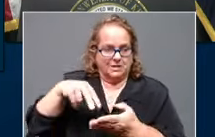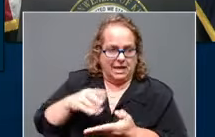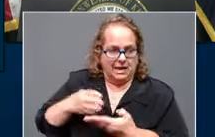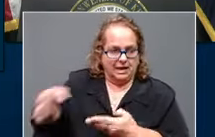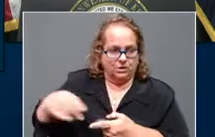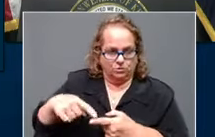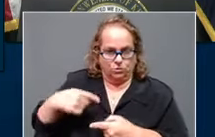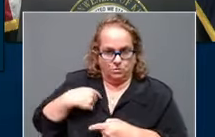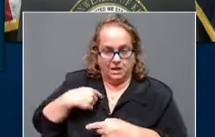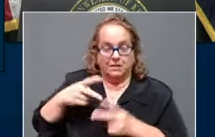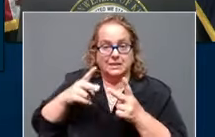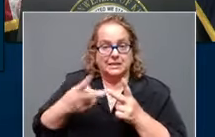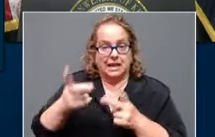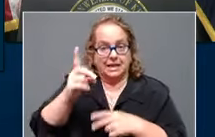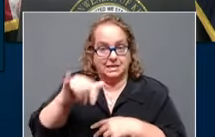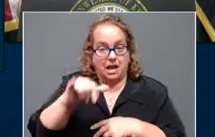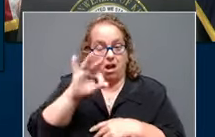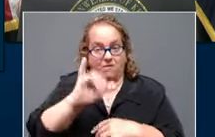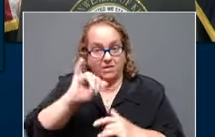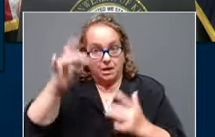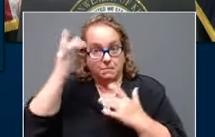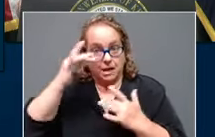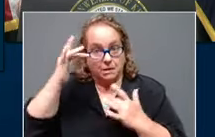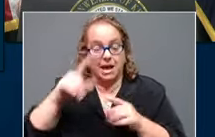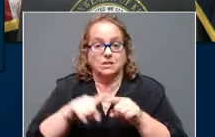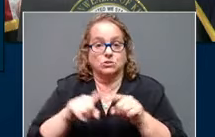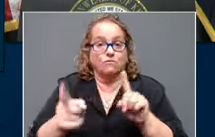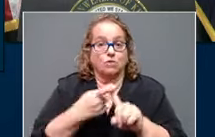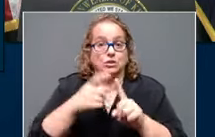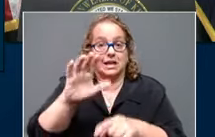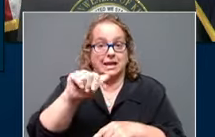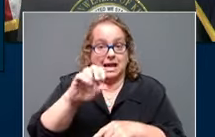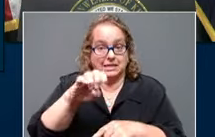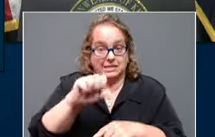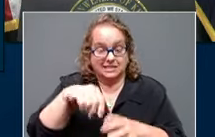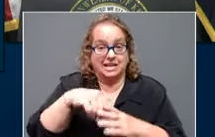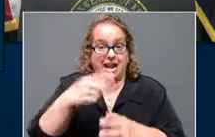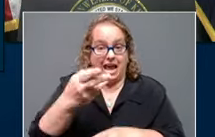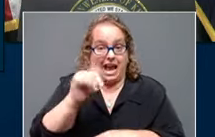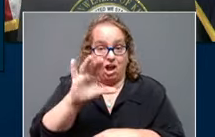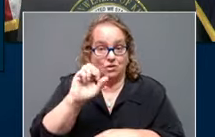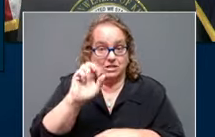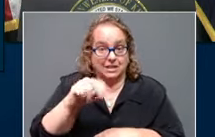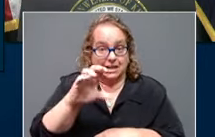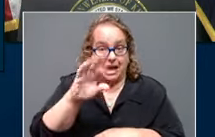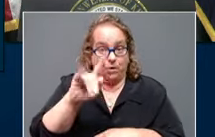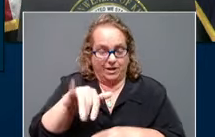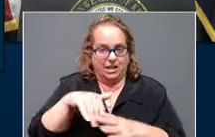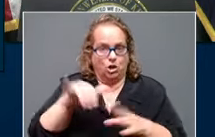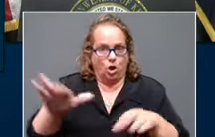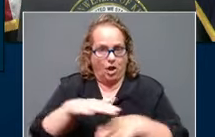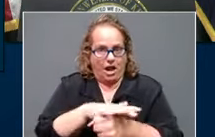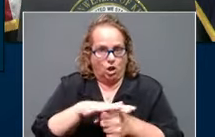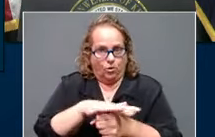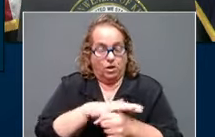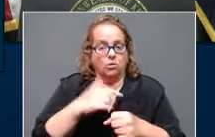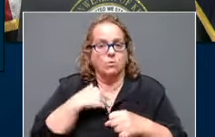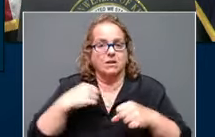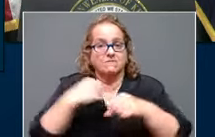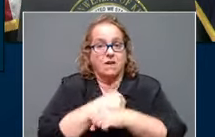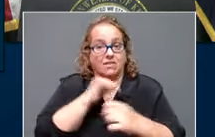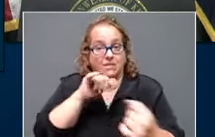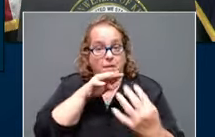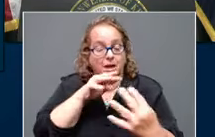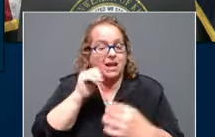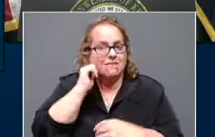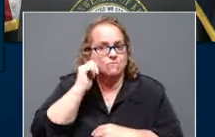rate of COVID admission in our local hospitals today that we've seen in this entire pandemic. Let this next one sink